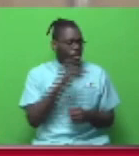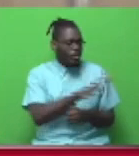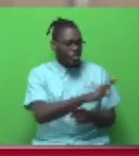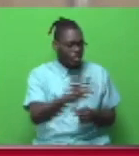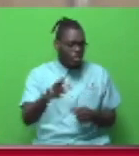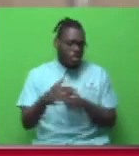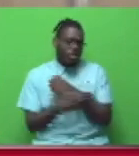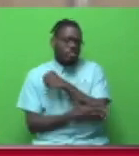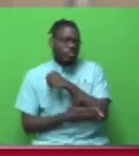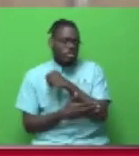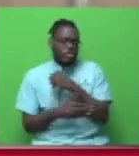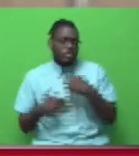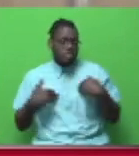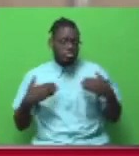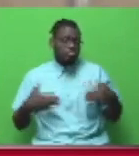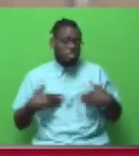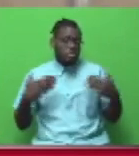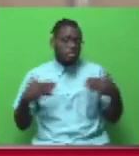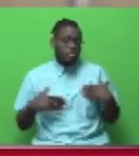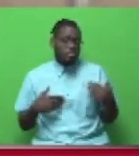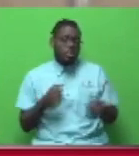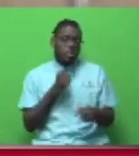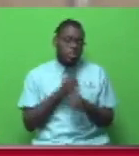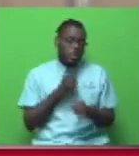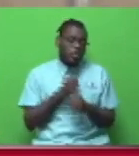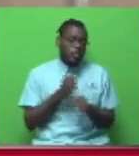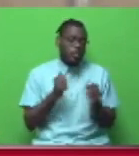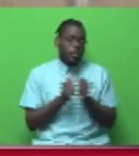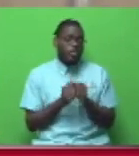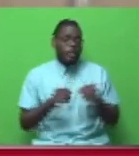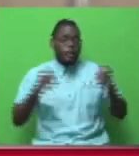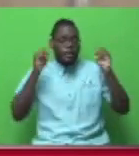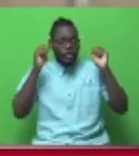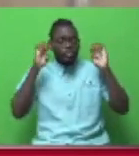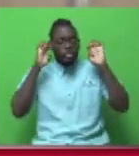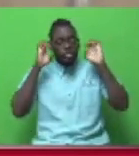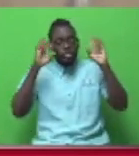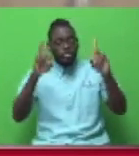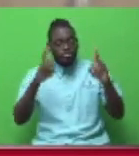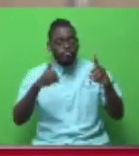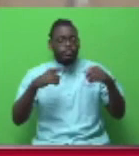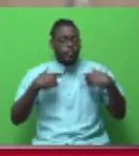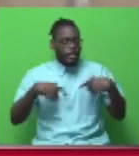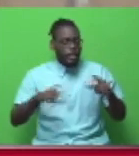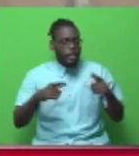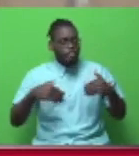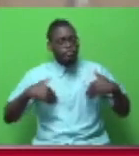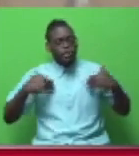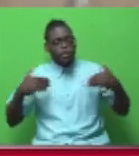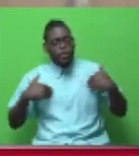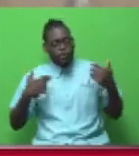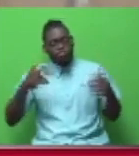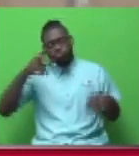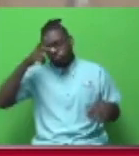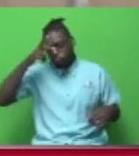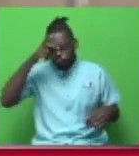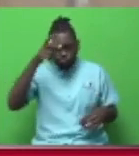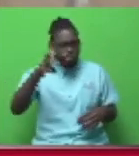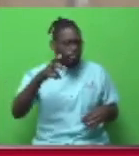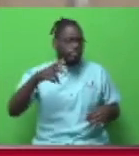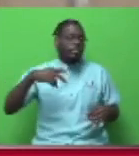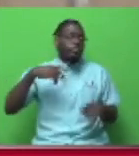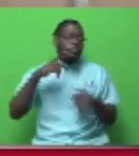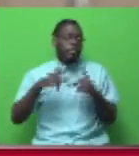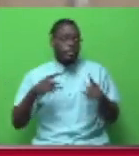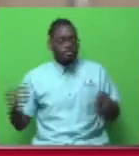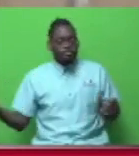to have been partnering with the Ministry of Education as we bring these young professionals, again, recognizing at the Office of the Attorney